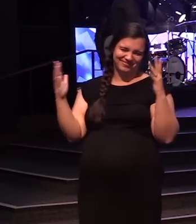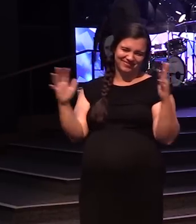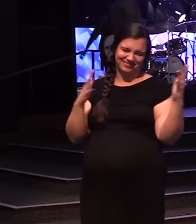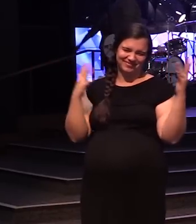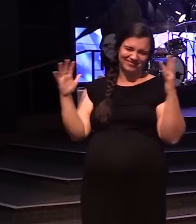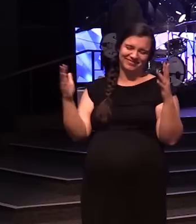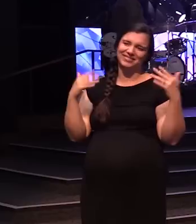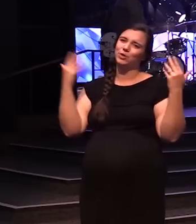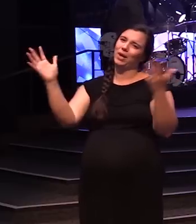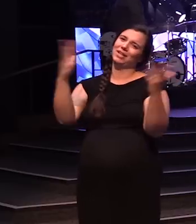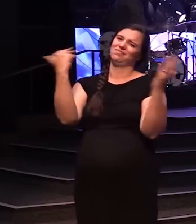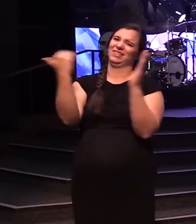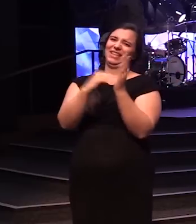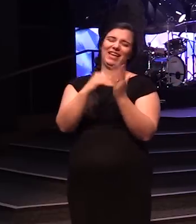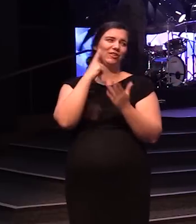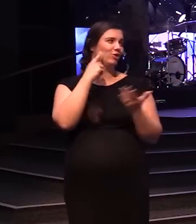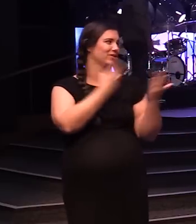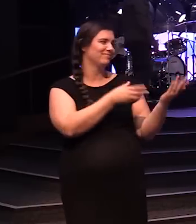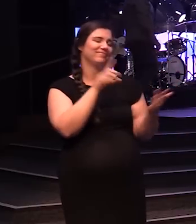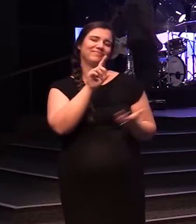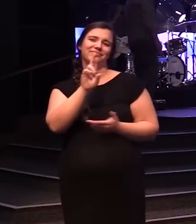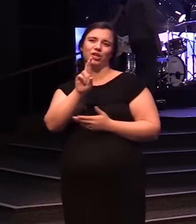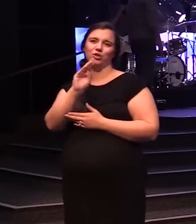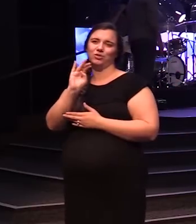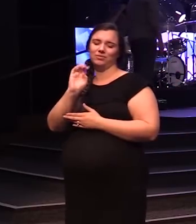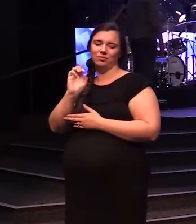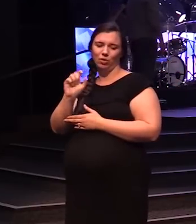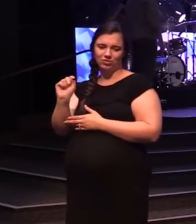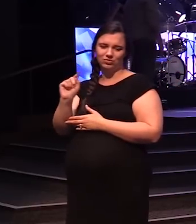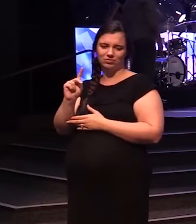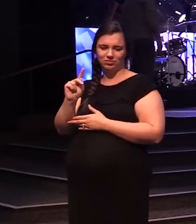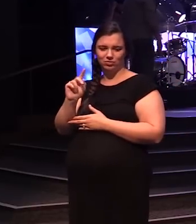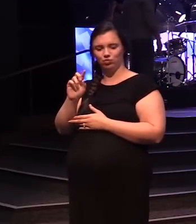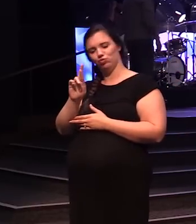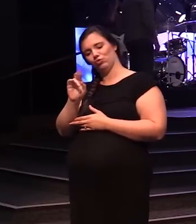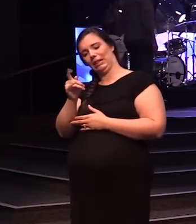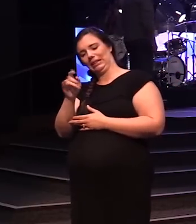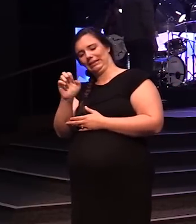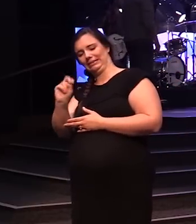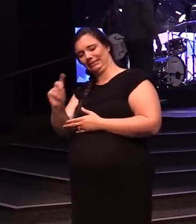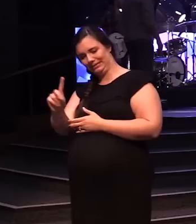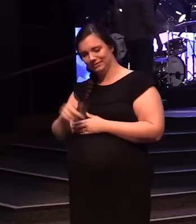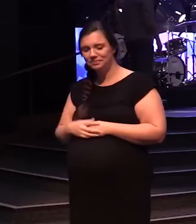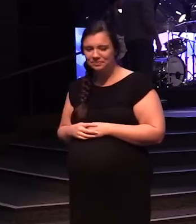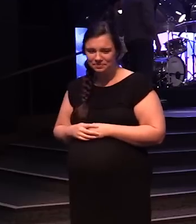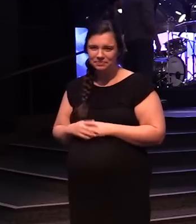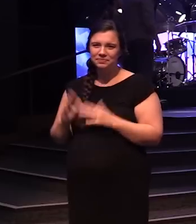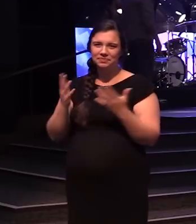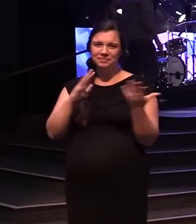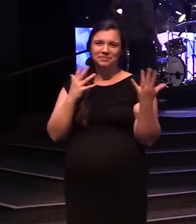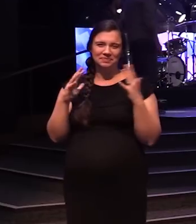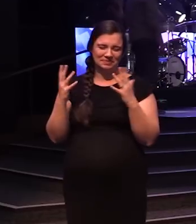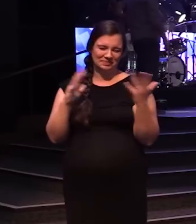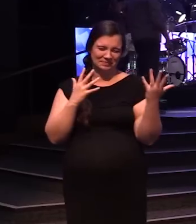Come on, can we give it up one more time for Dr. Mark Rutland? Thank you so much.